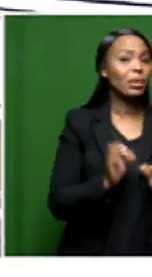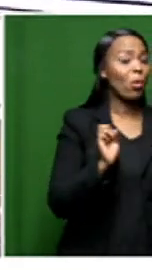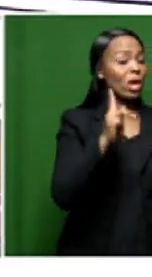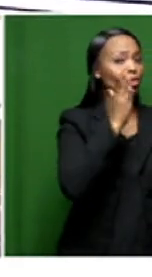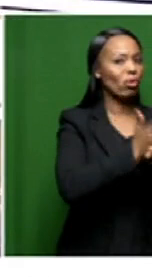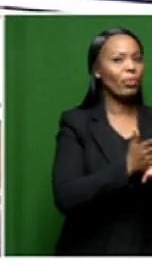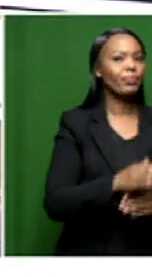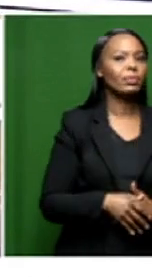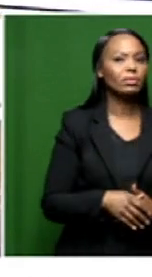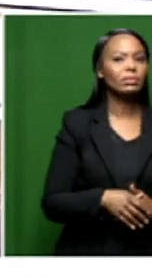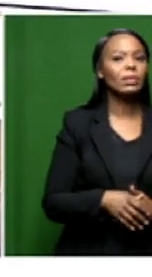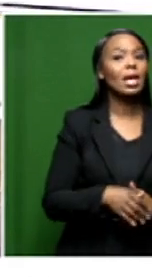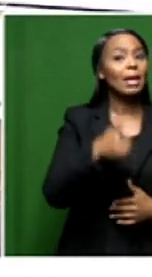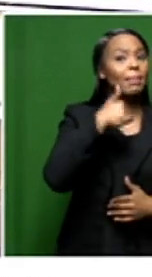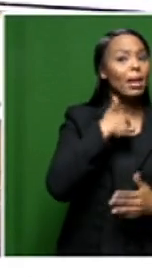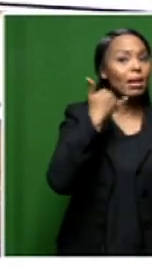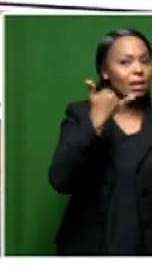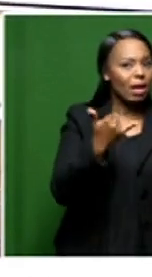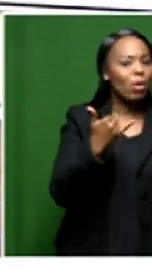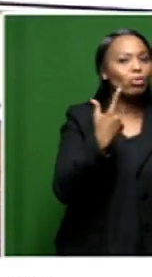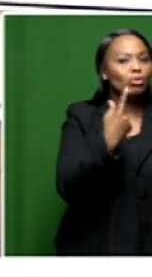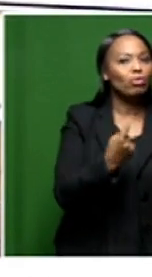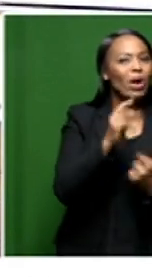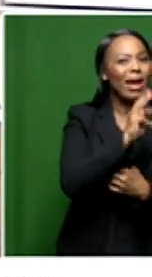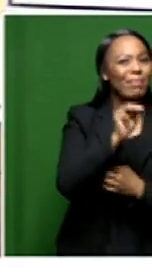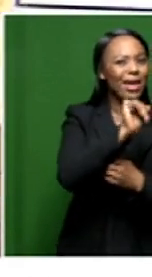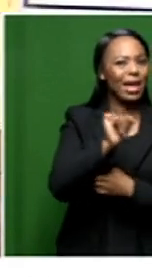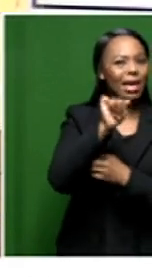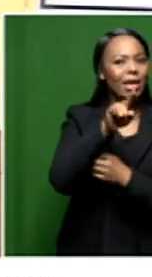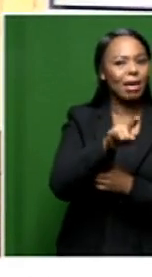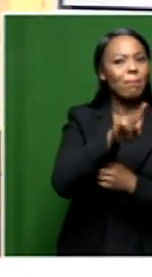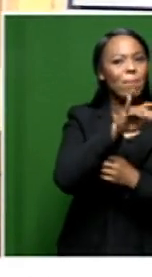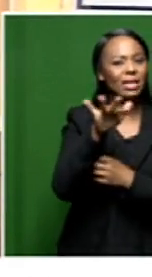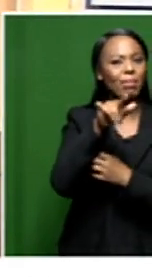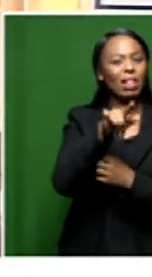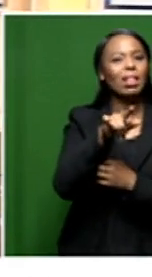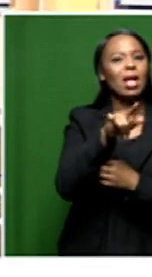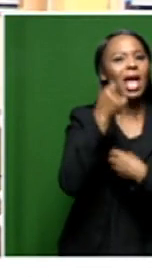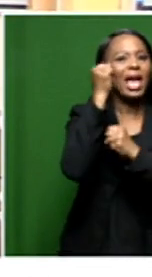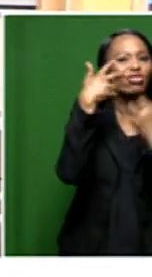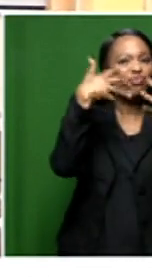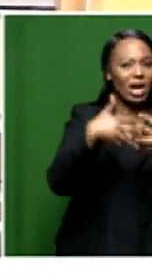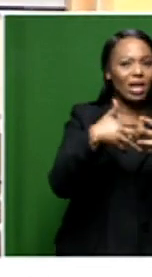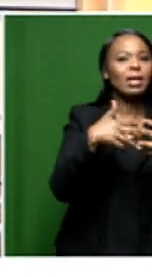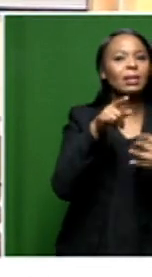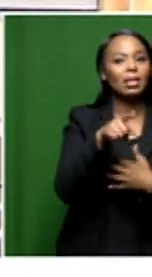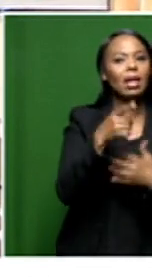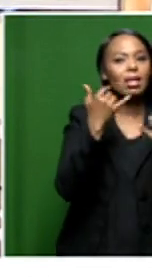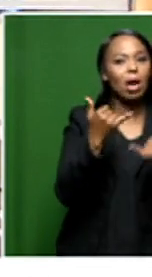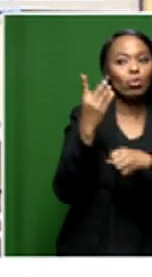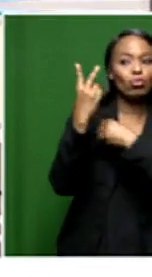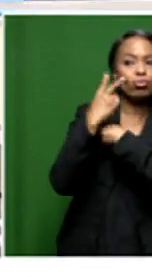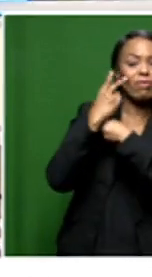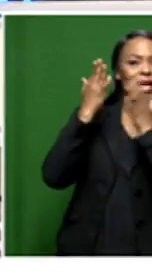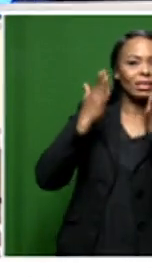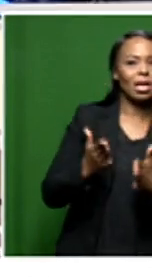sure. So I'm currently doing my master's in electrical engineering at the University of Cape Town. And my supervisor, Dr. David